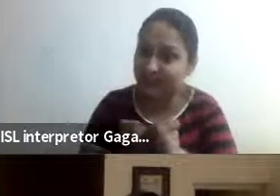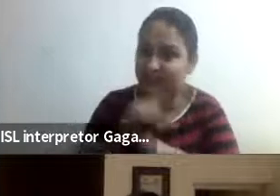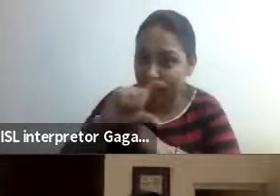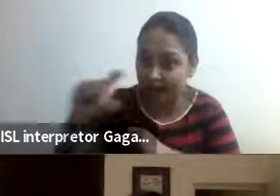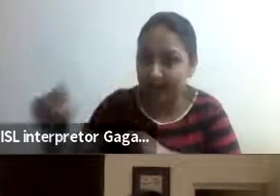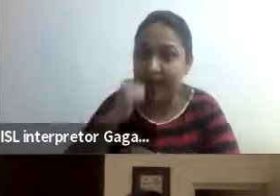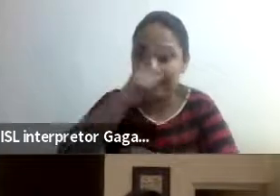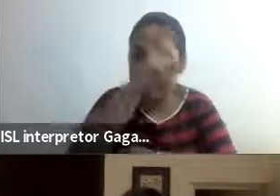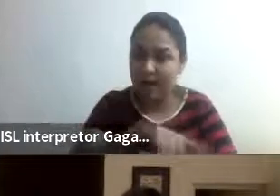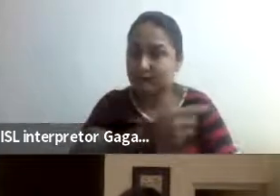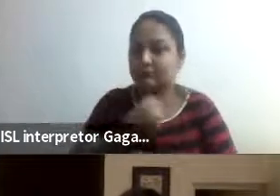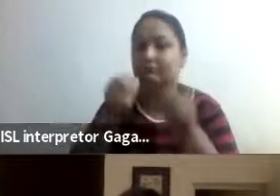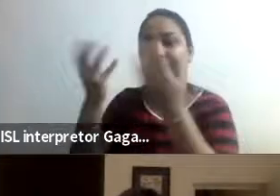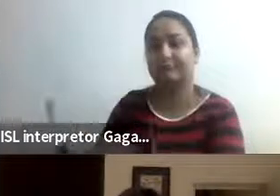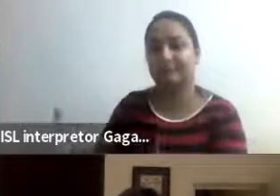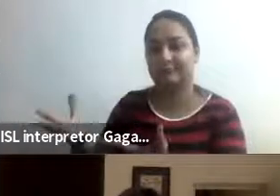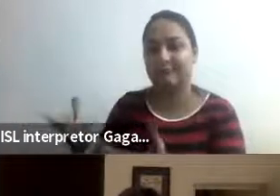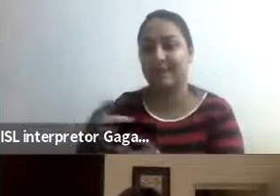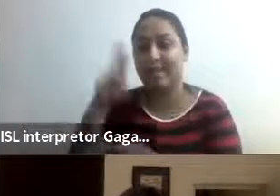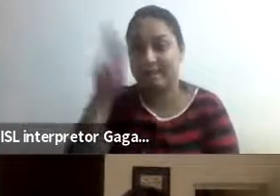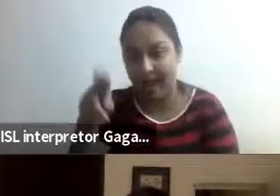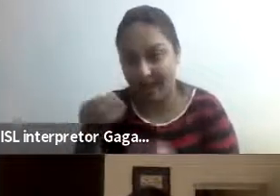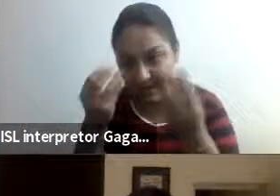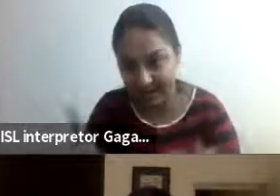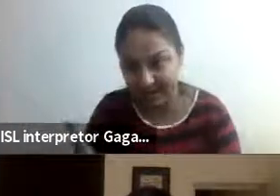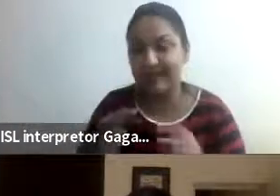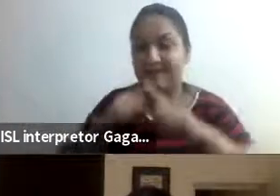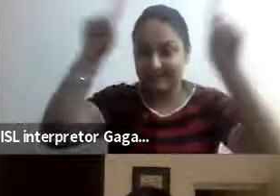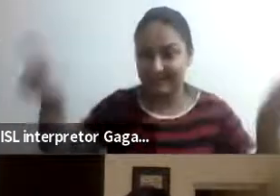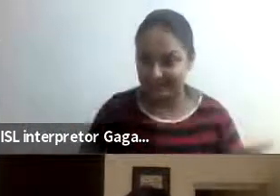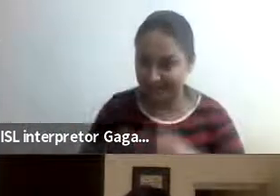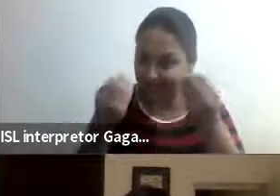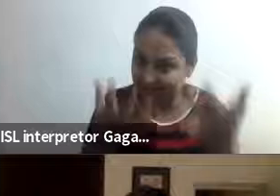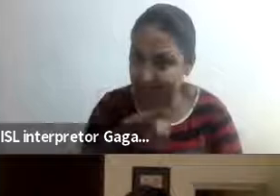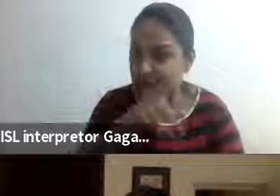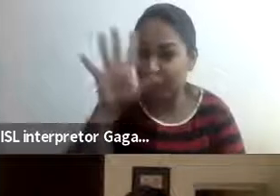materials Bhuribai has never encountered before. And so, over a course of 5 days,